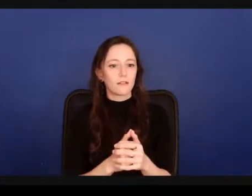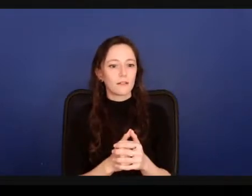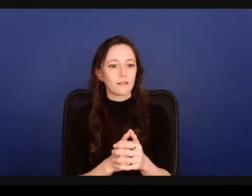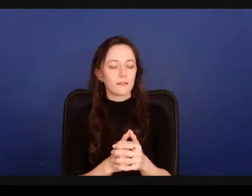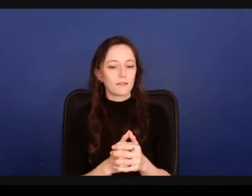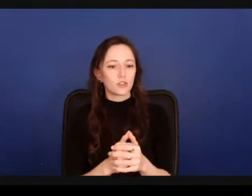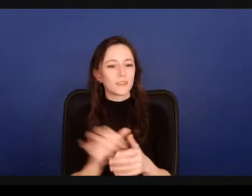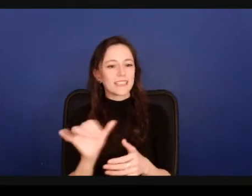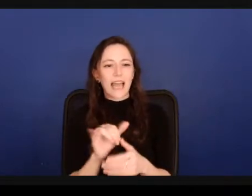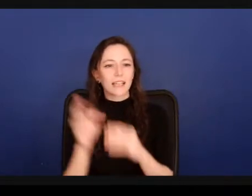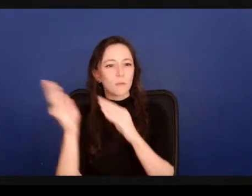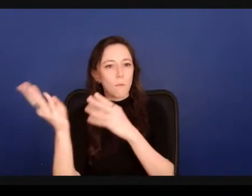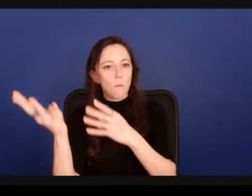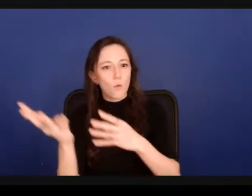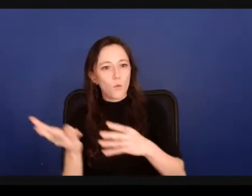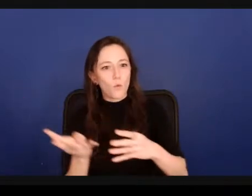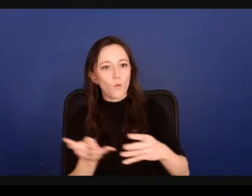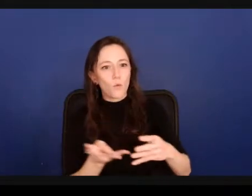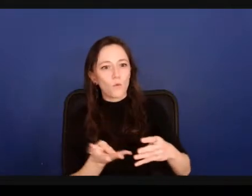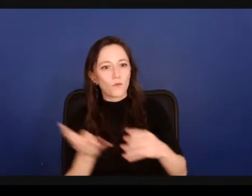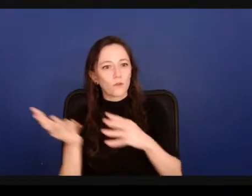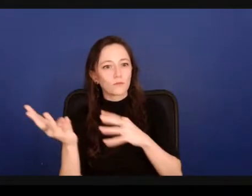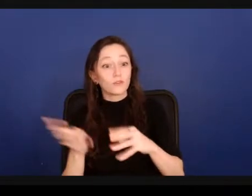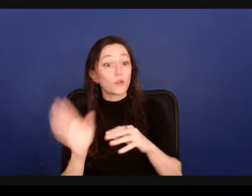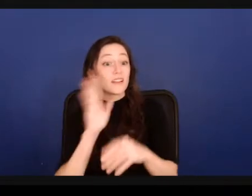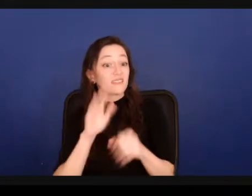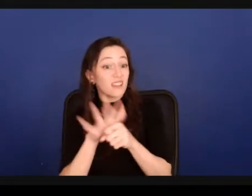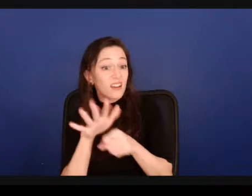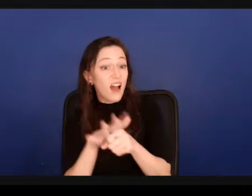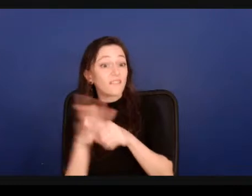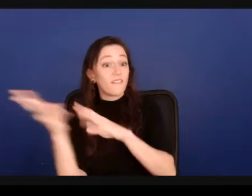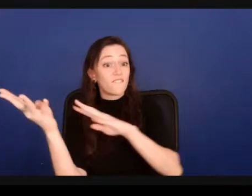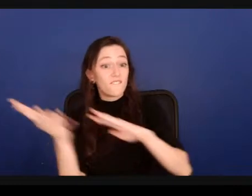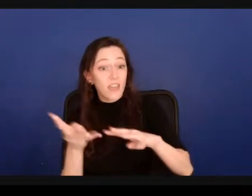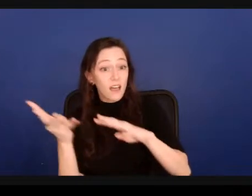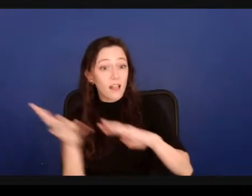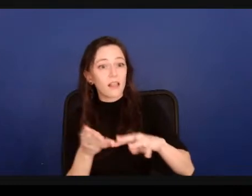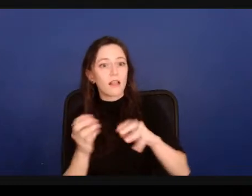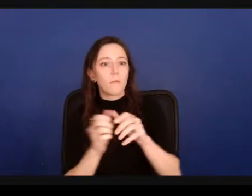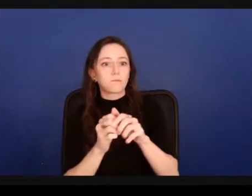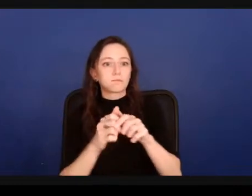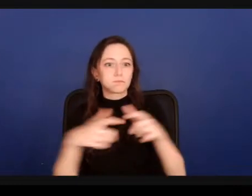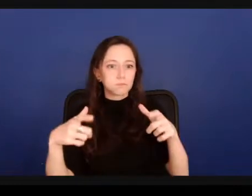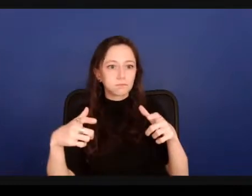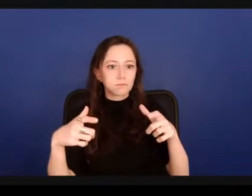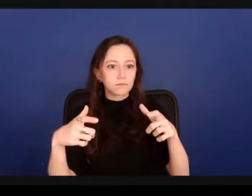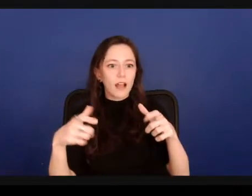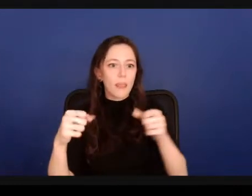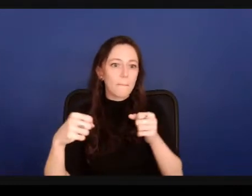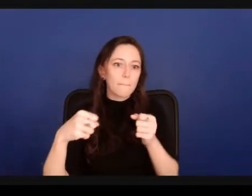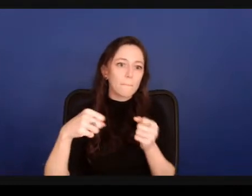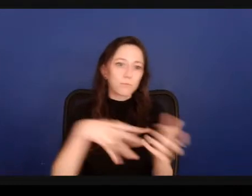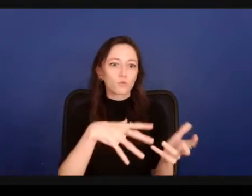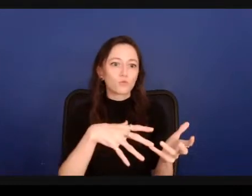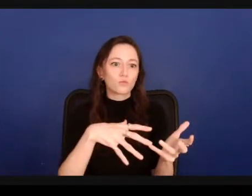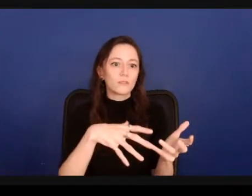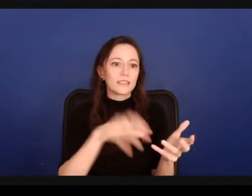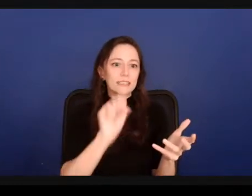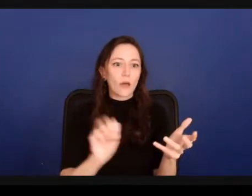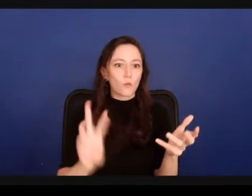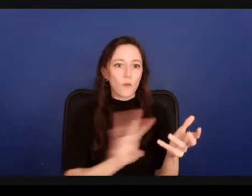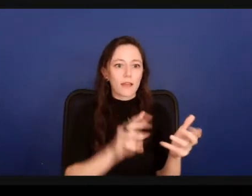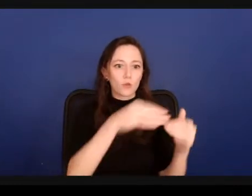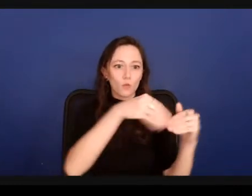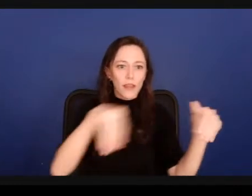because it's enough to fill the summit, burst into the southwest rift, and then to then